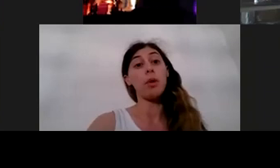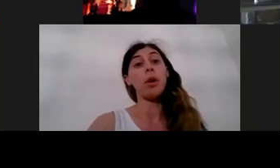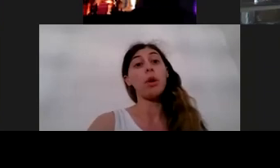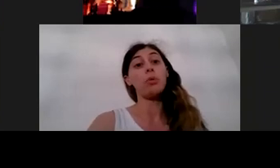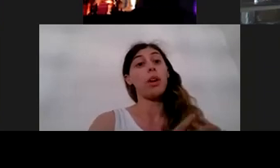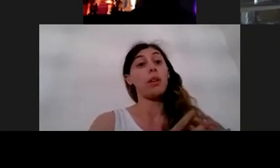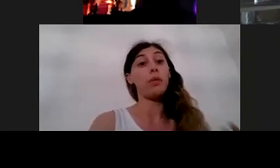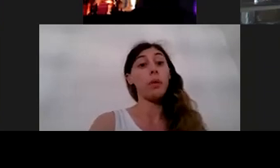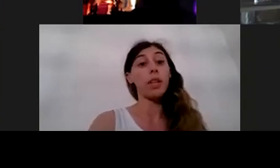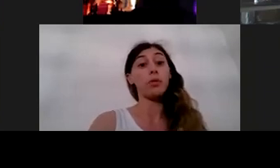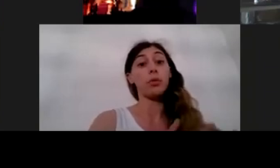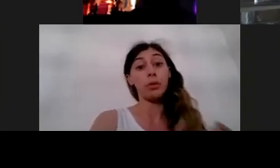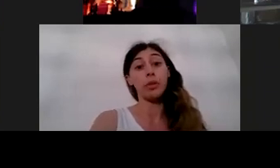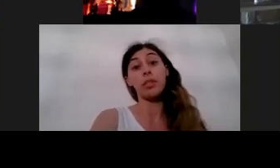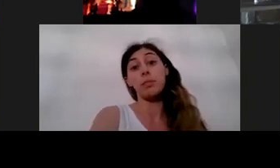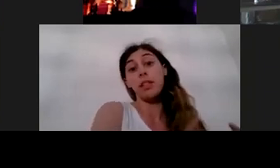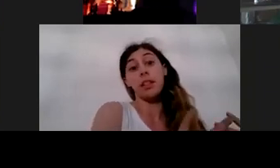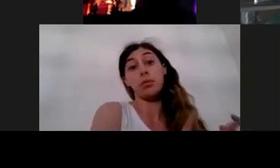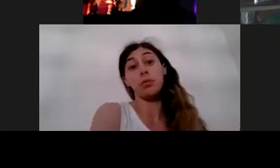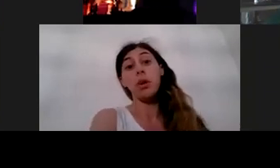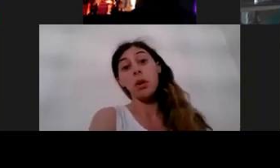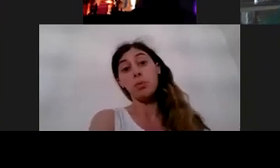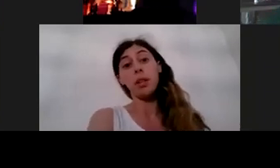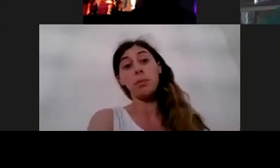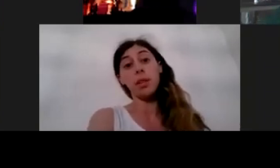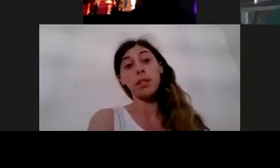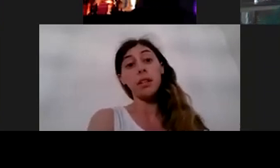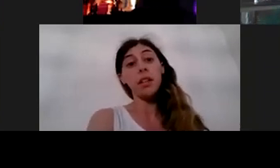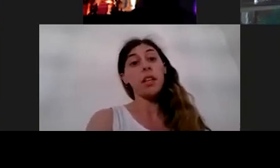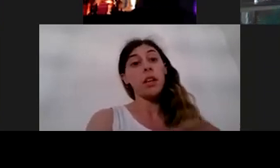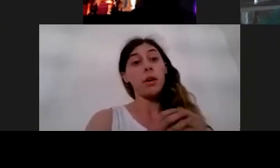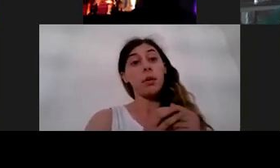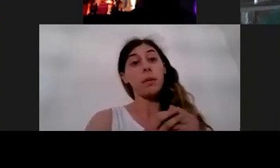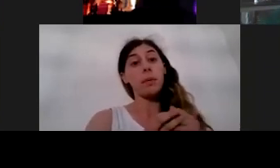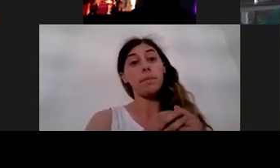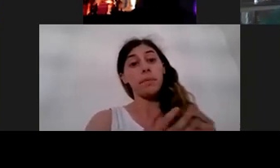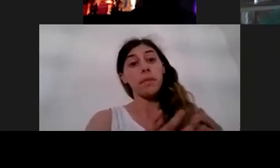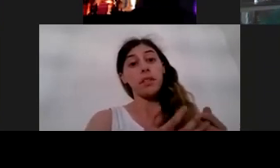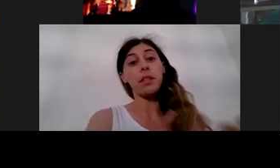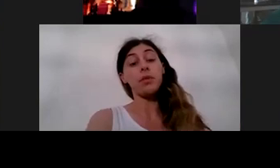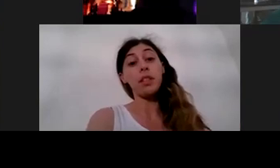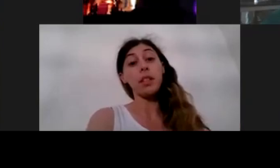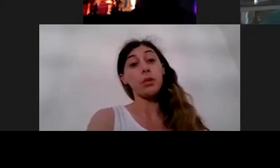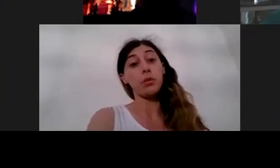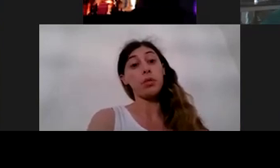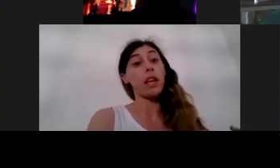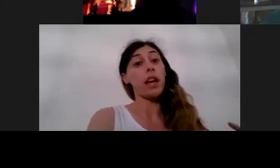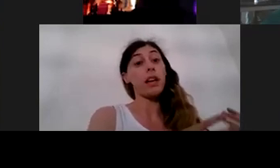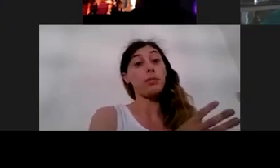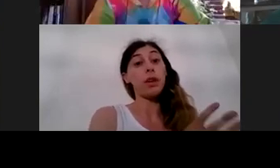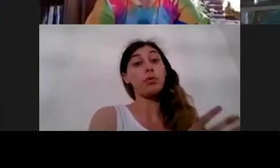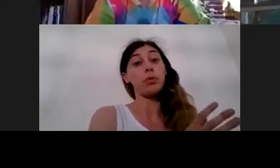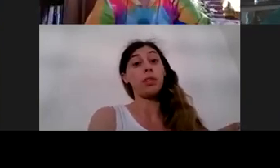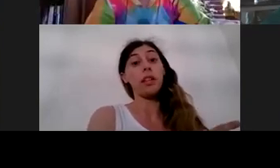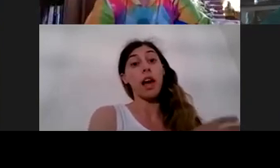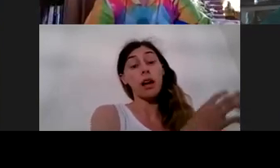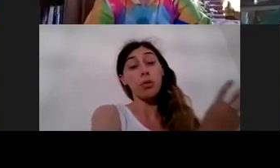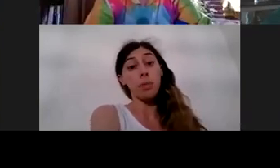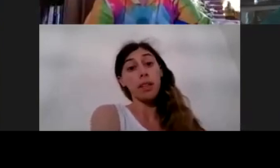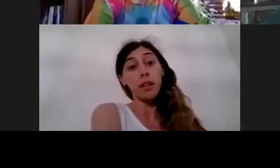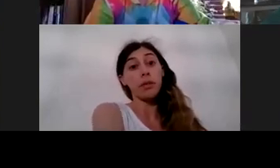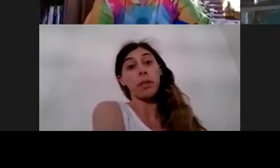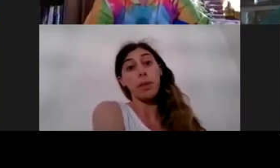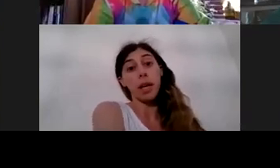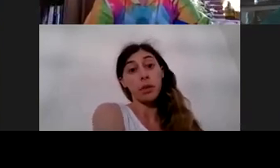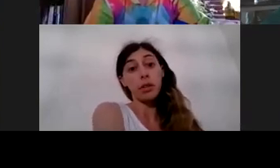in France for healthcare. At our Transact Association, we provide